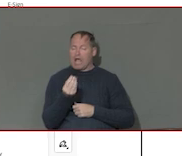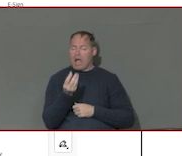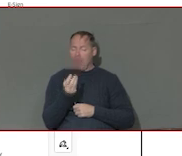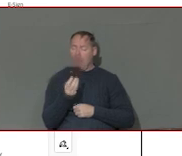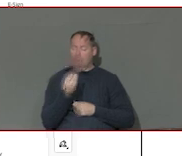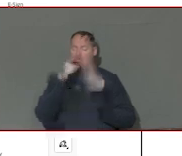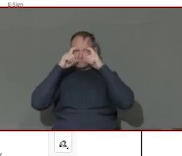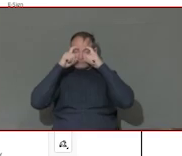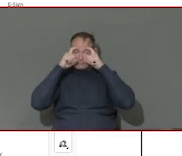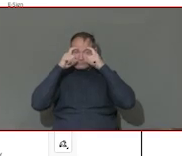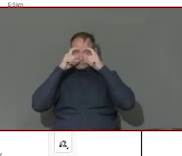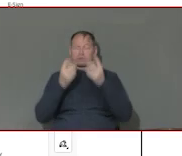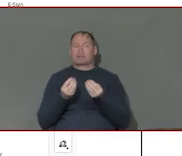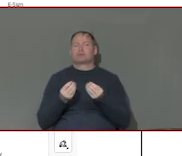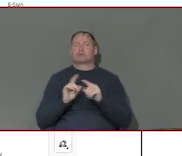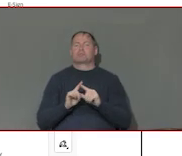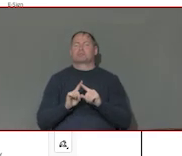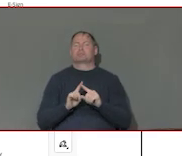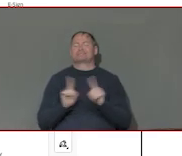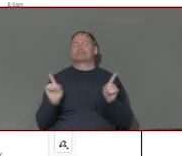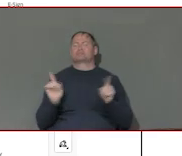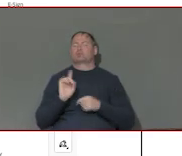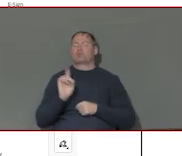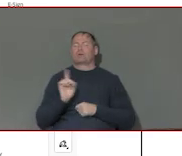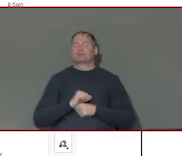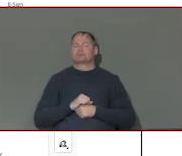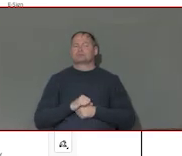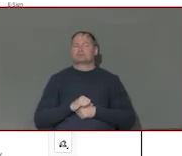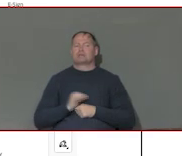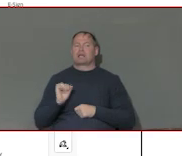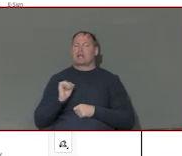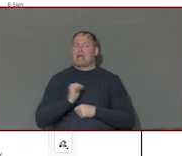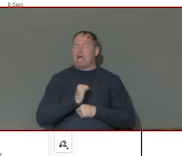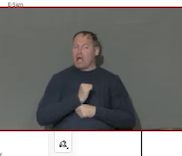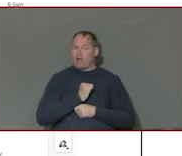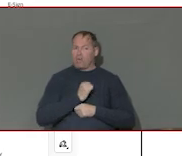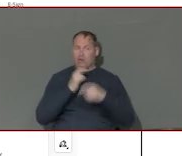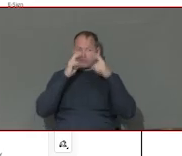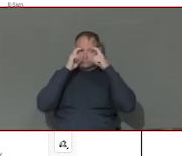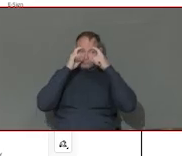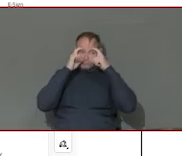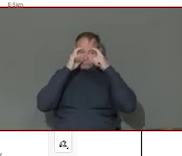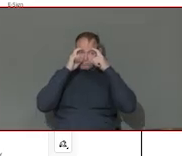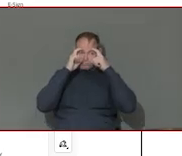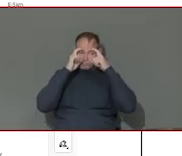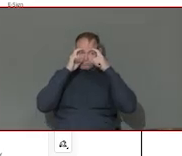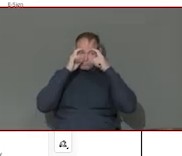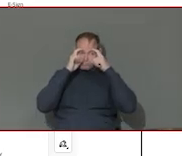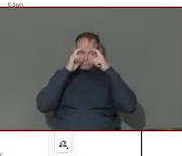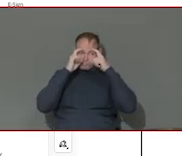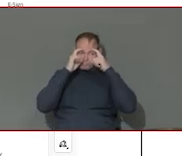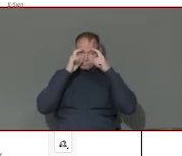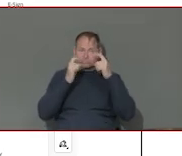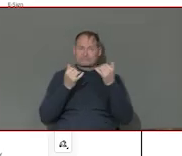Ne? But the only difference is that our brow ridges, they are not